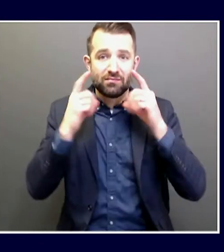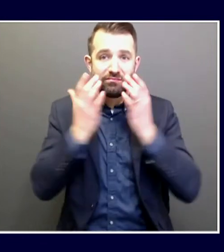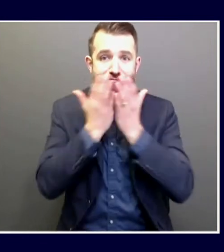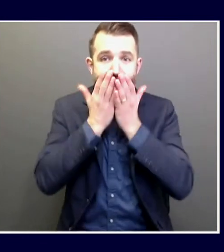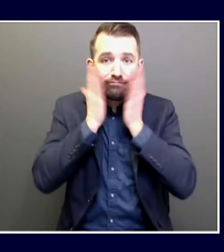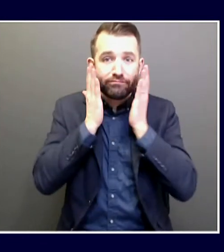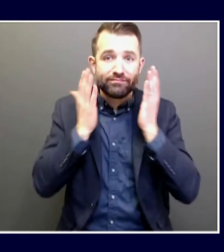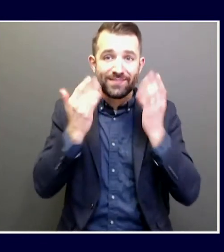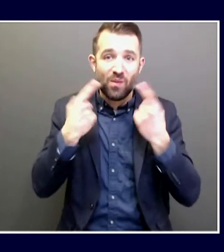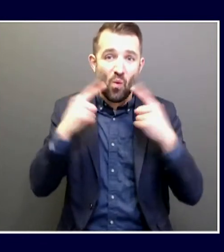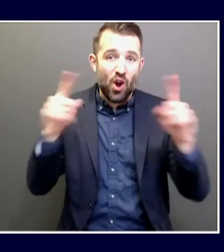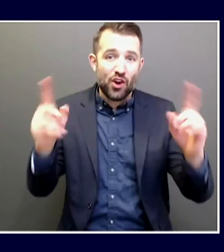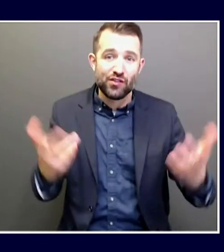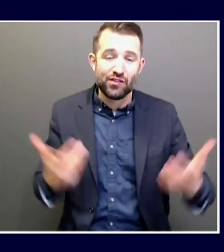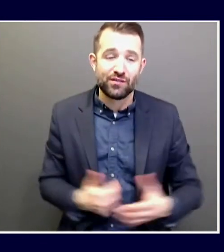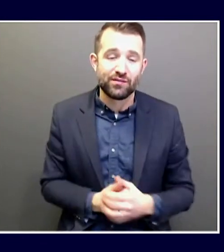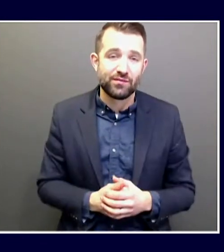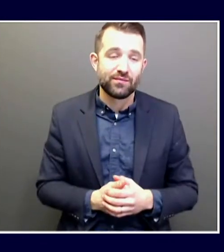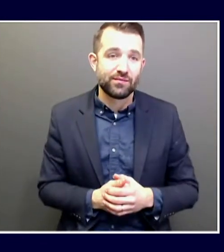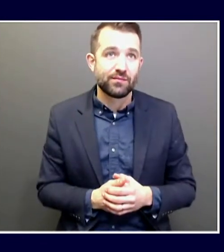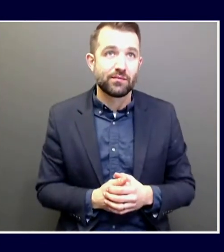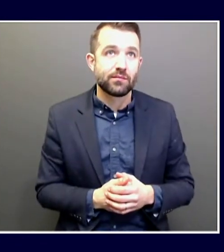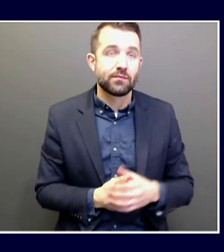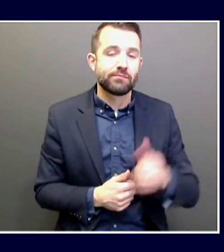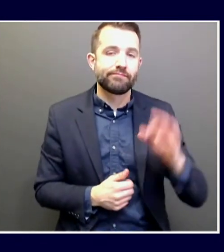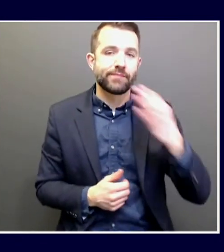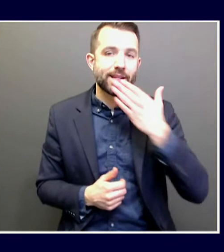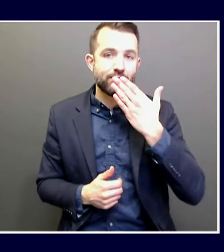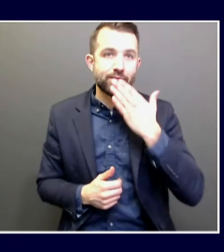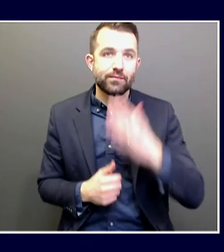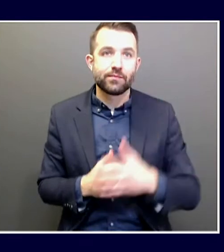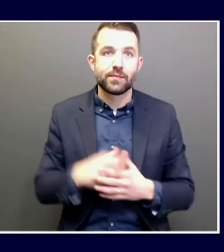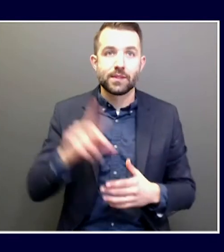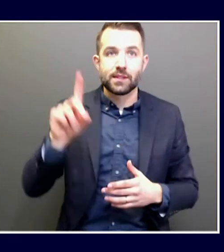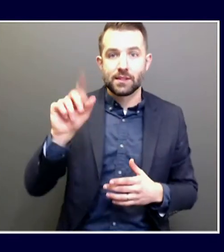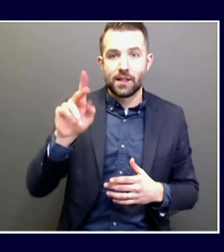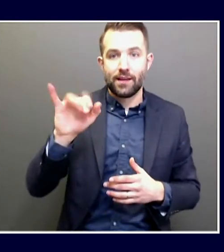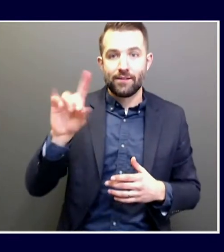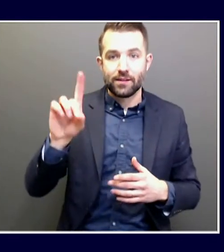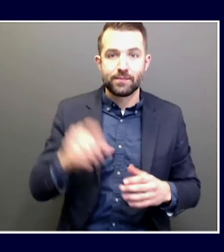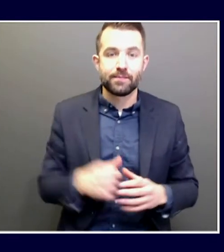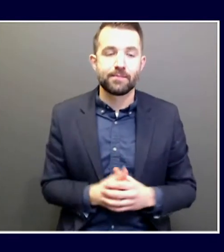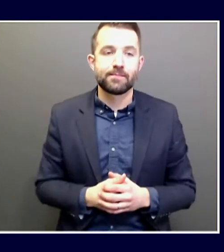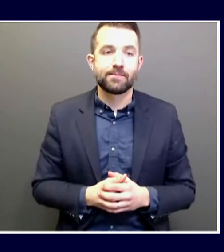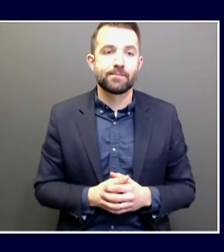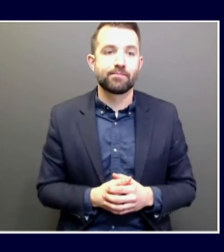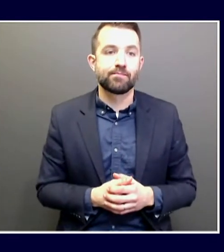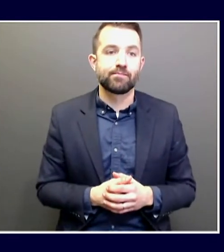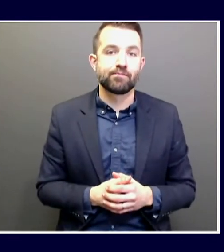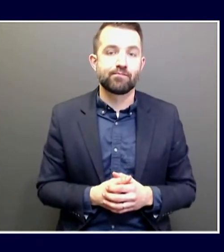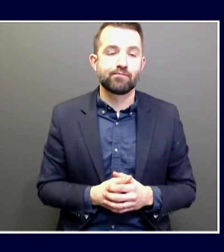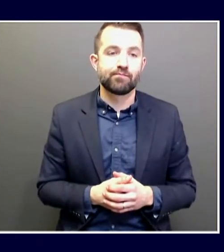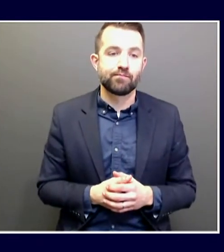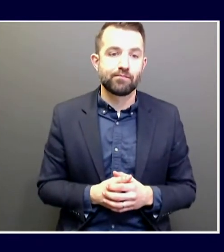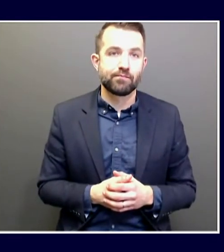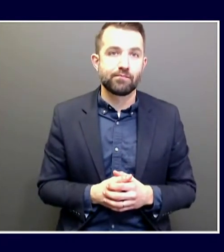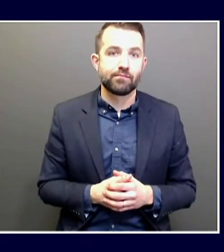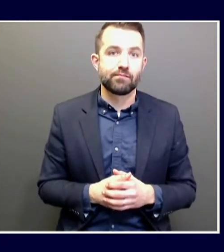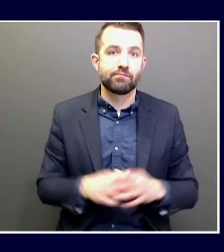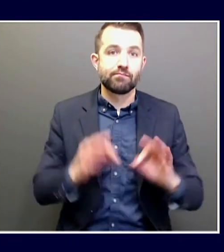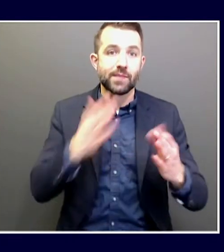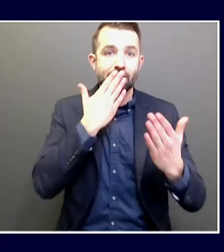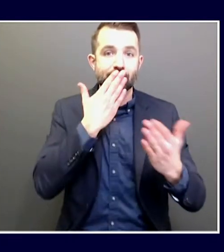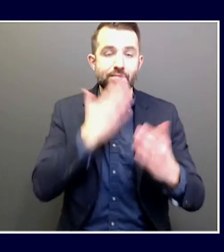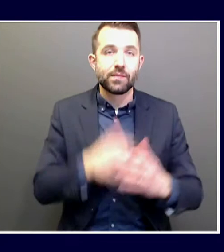Great, thank you. Thanks. David from the BDN, over to you. Great, thanks, Dr. Shah. My first